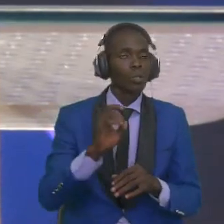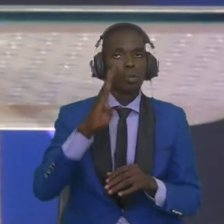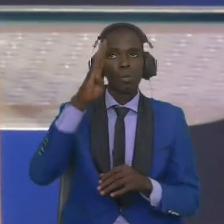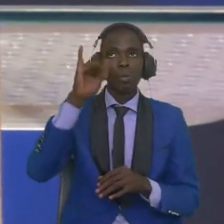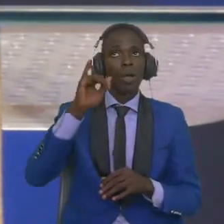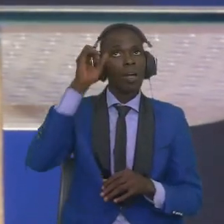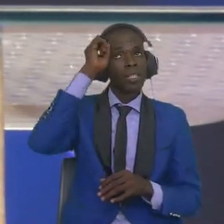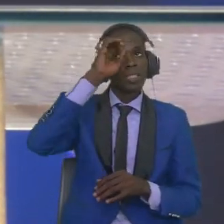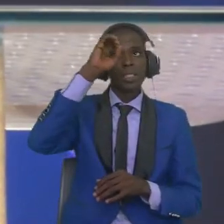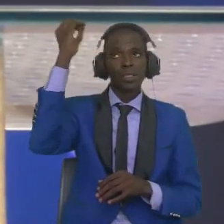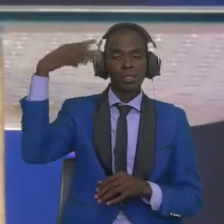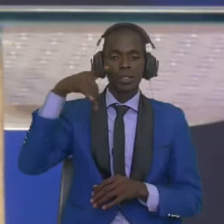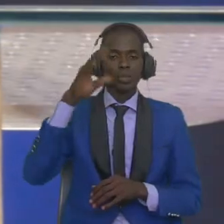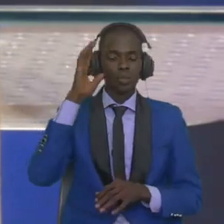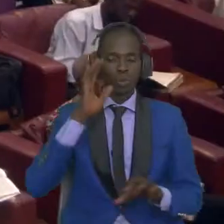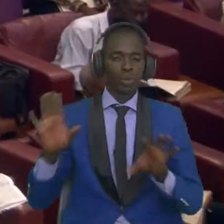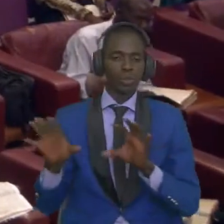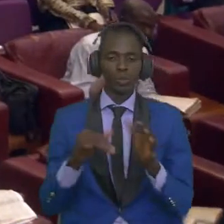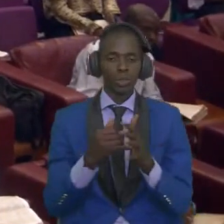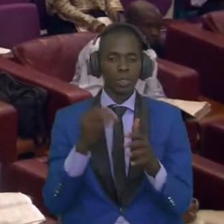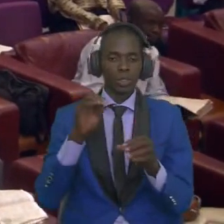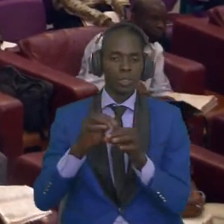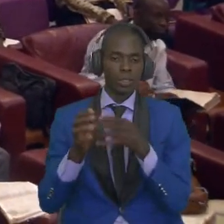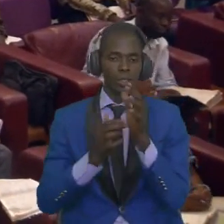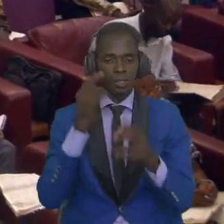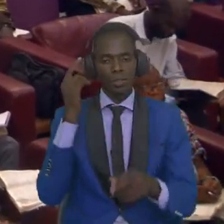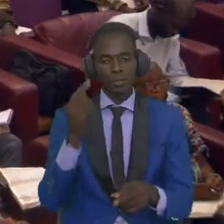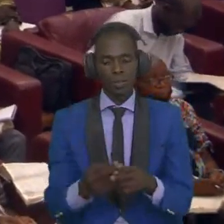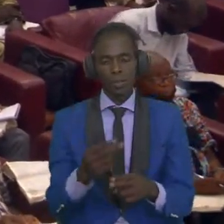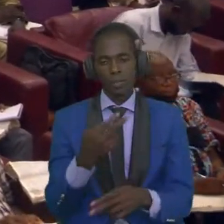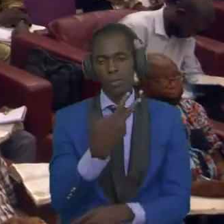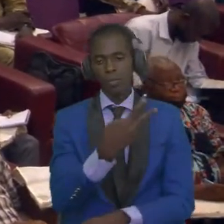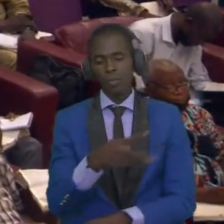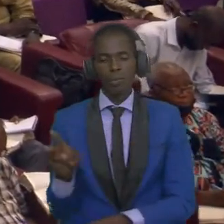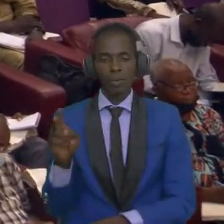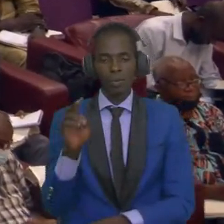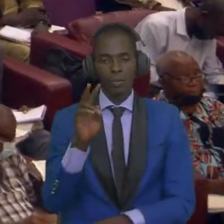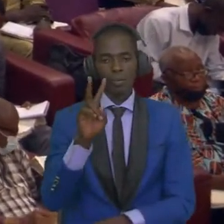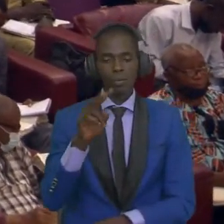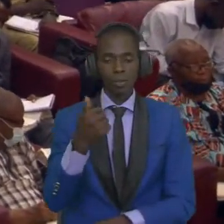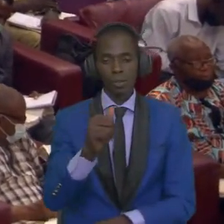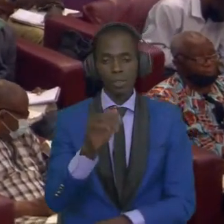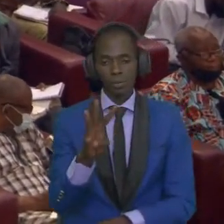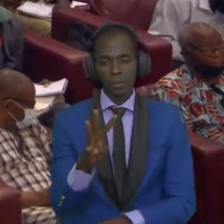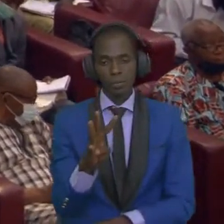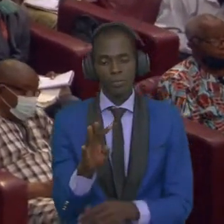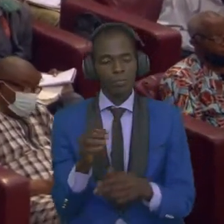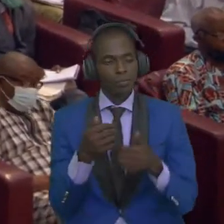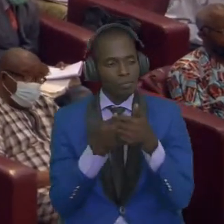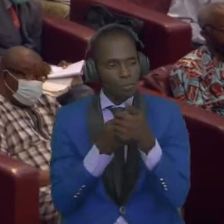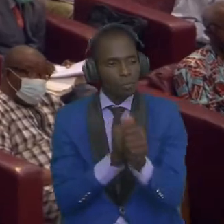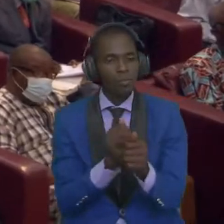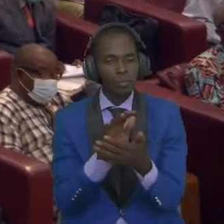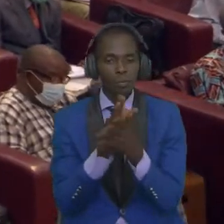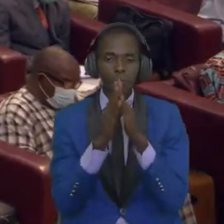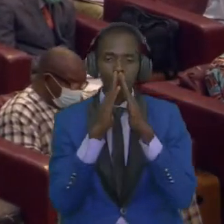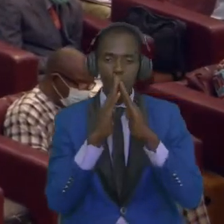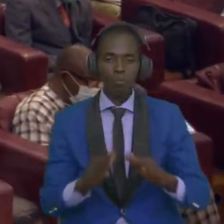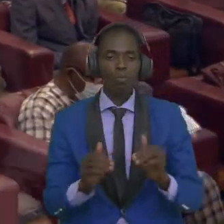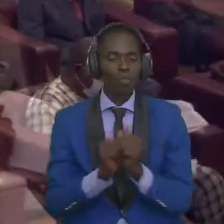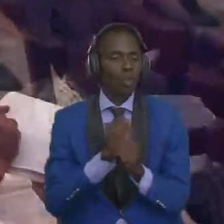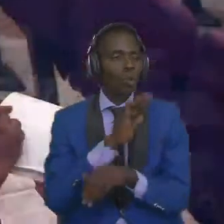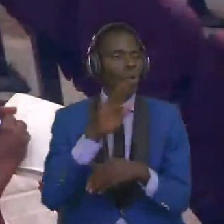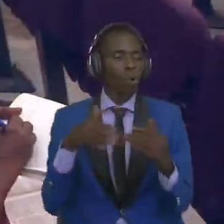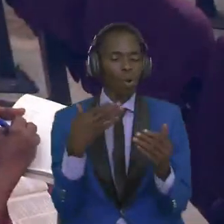be able to do in Jesus' name. Verse 14, follow peace with all men. That's by grace